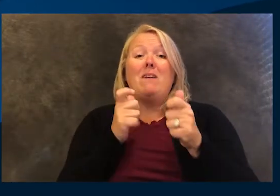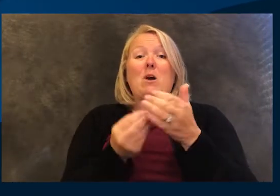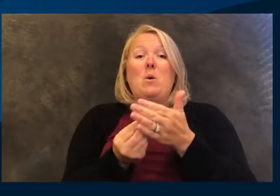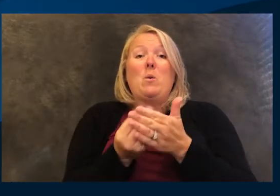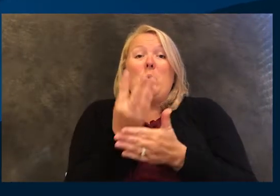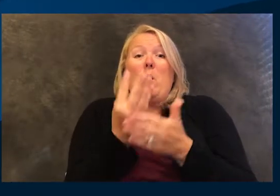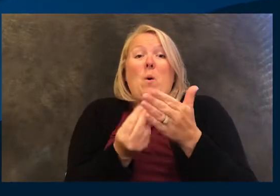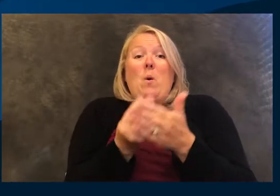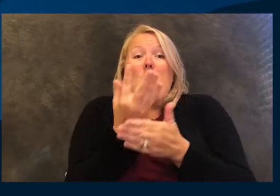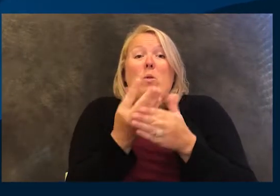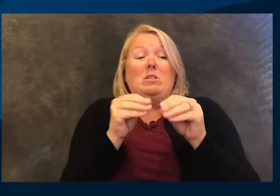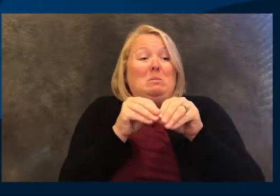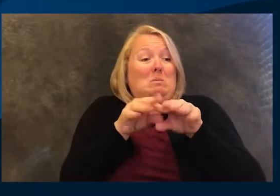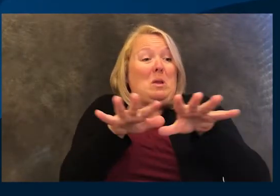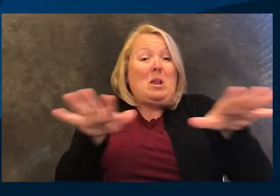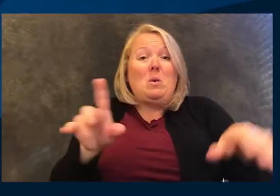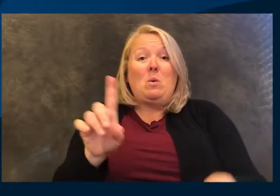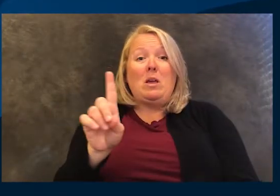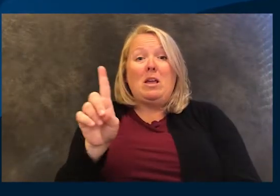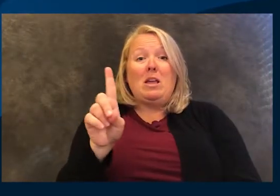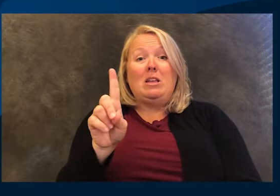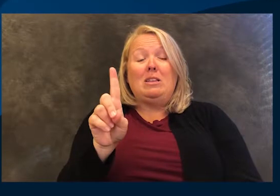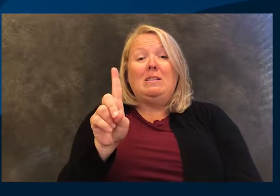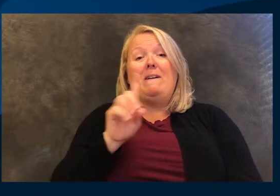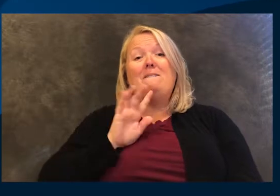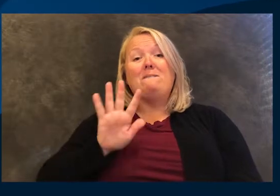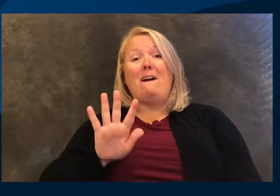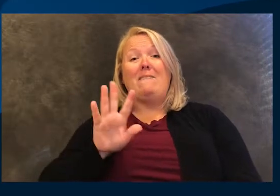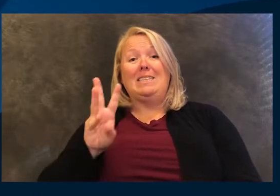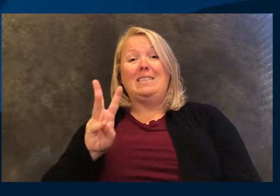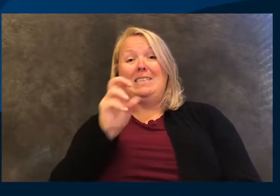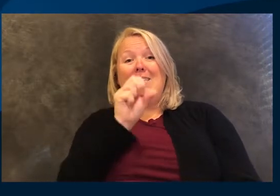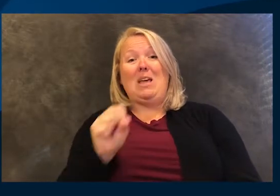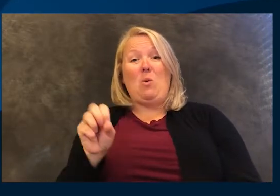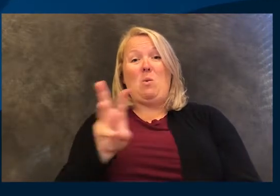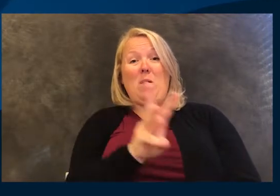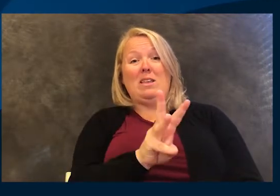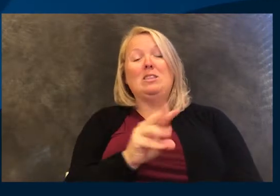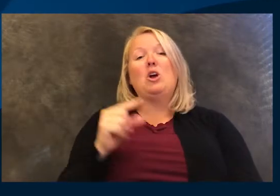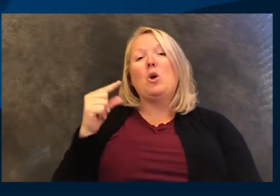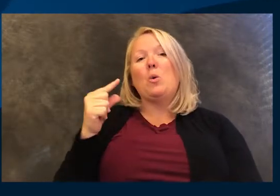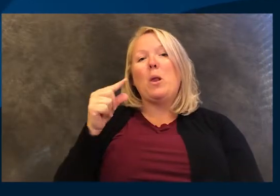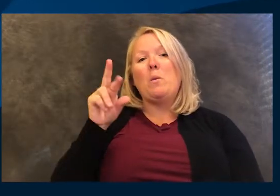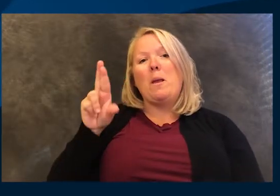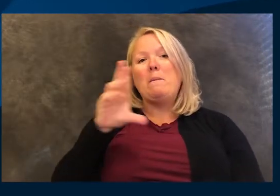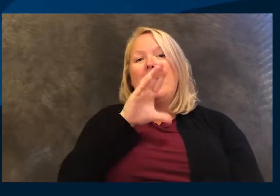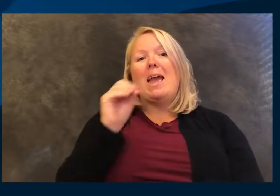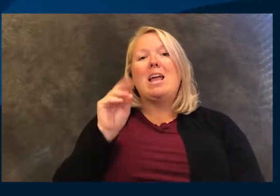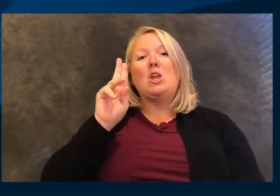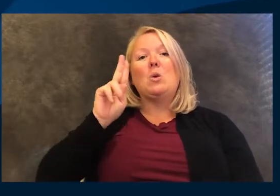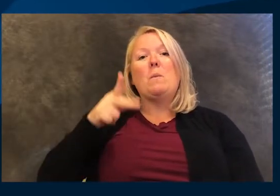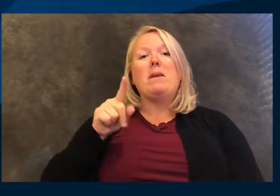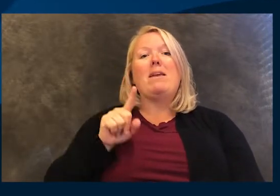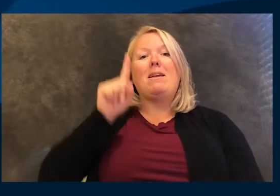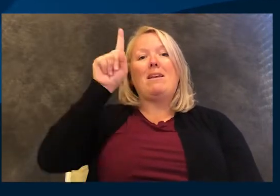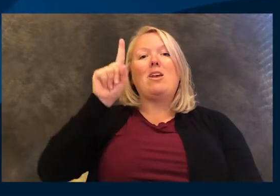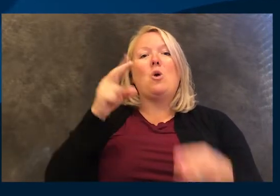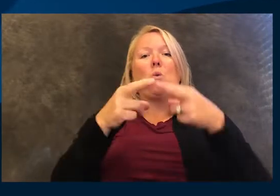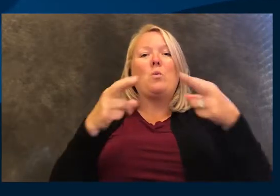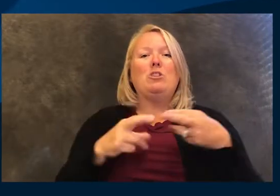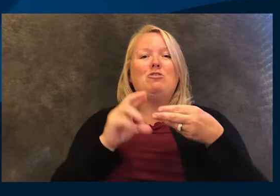region is Region 5 and 6 on the southwest side of the state, along with Grand Rapids and the Upper Peninsula, which is Region